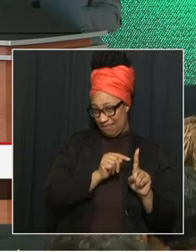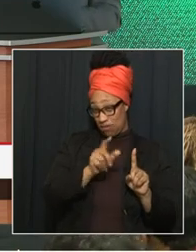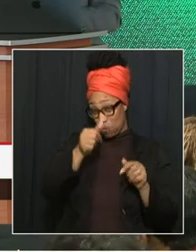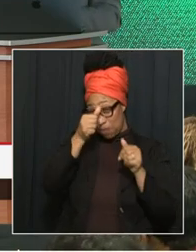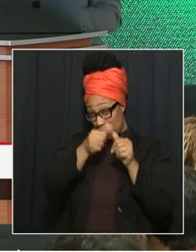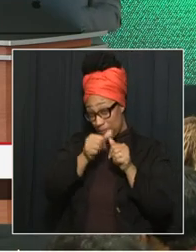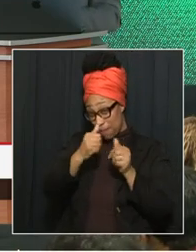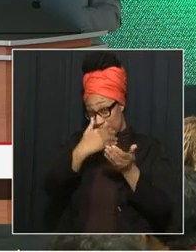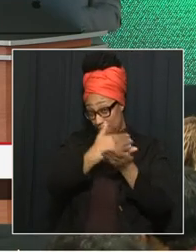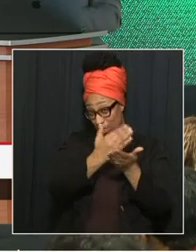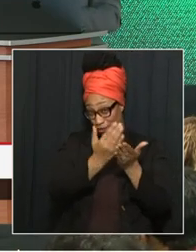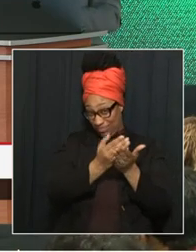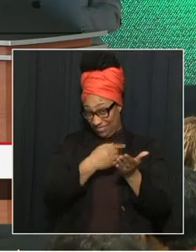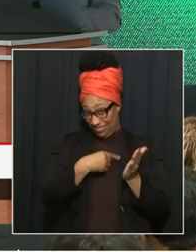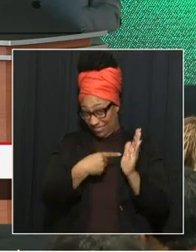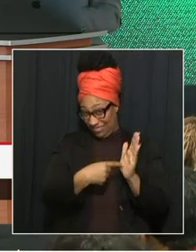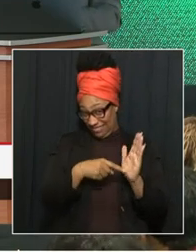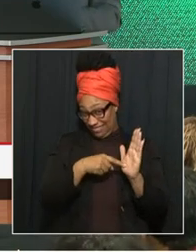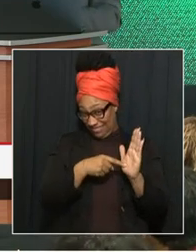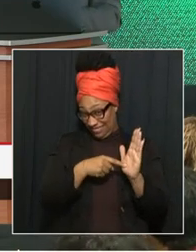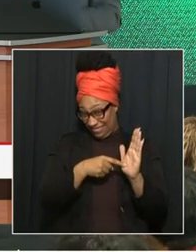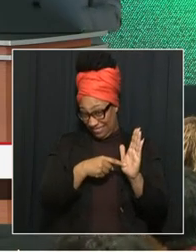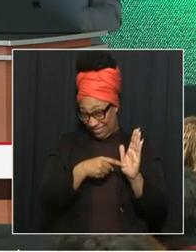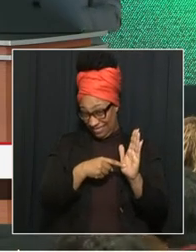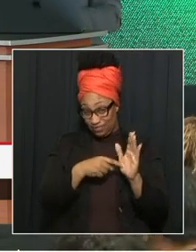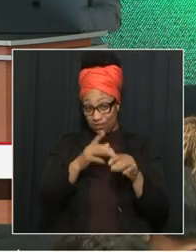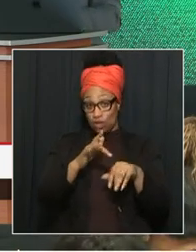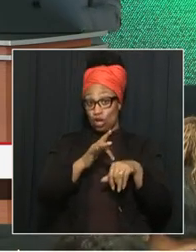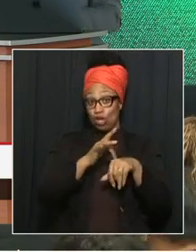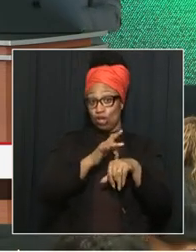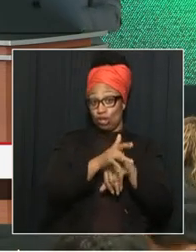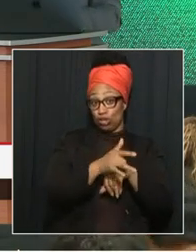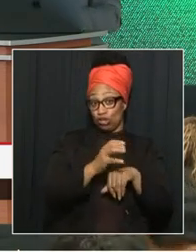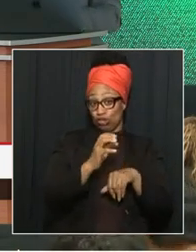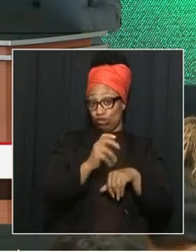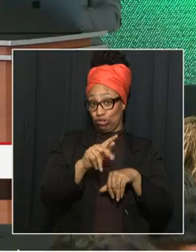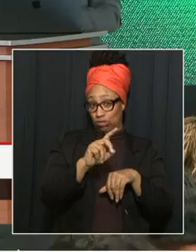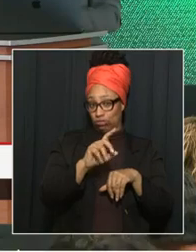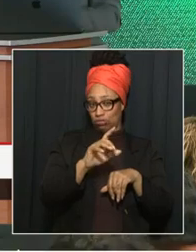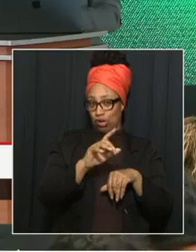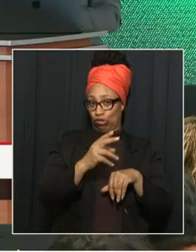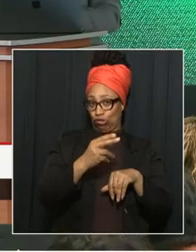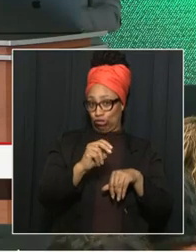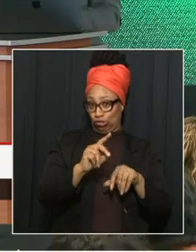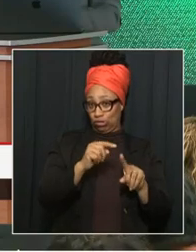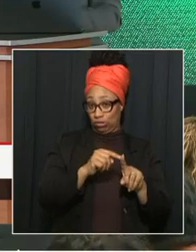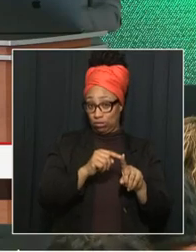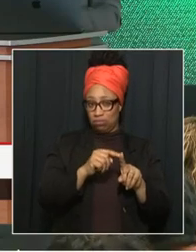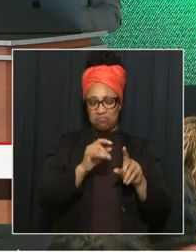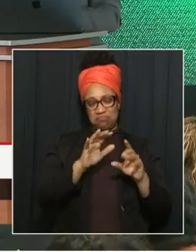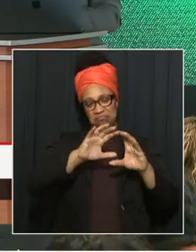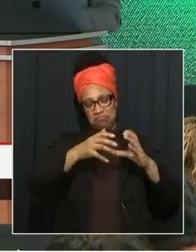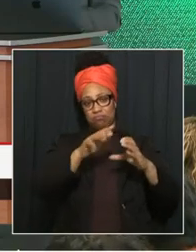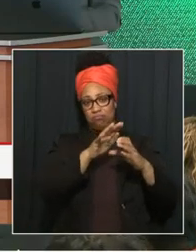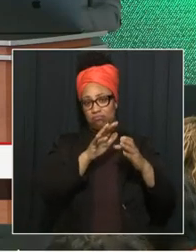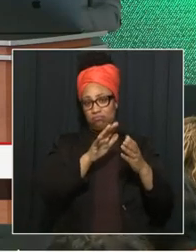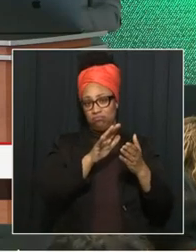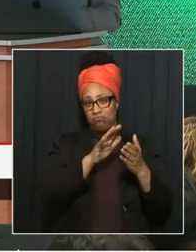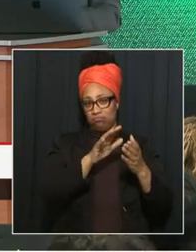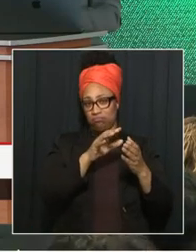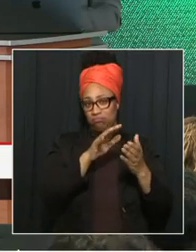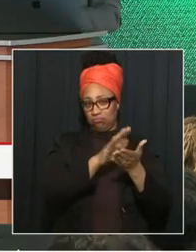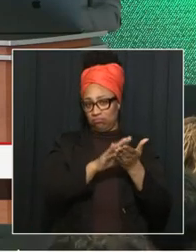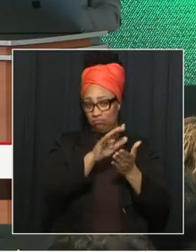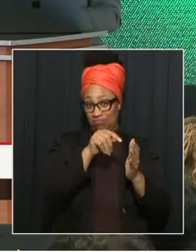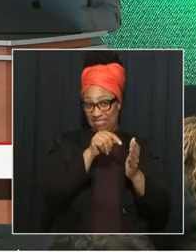early childhood education. And within that, providing subsidies for families who be able to afford to have access to child